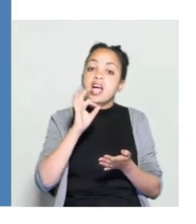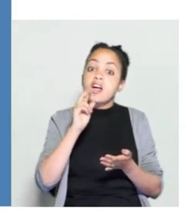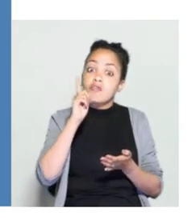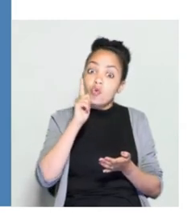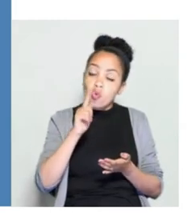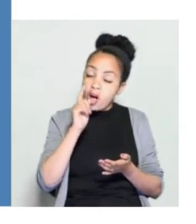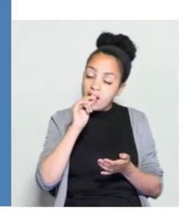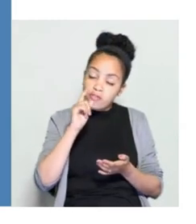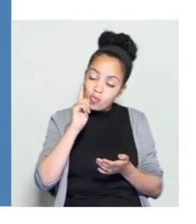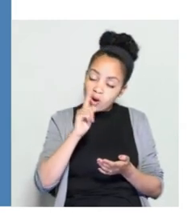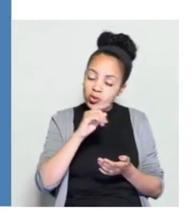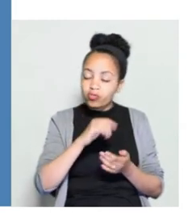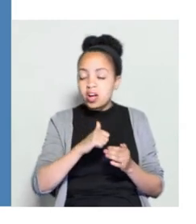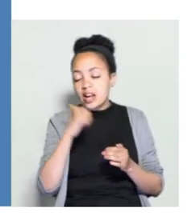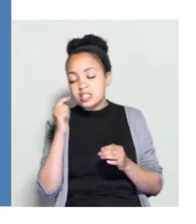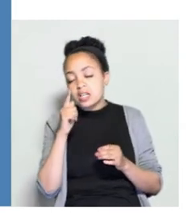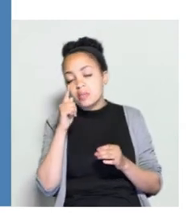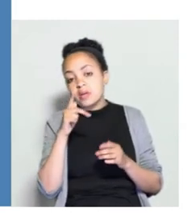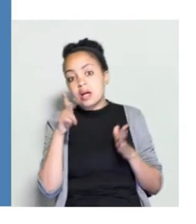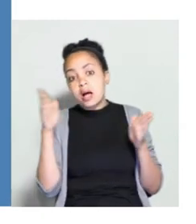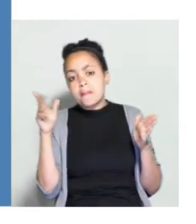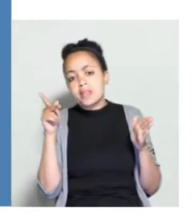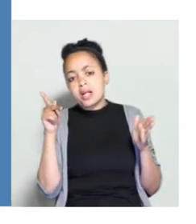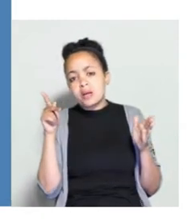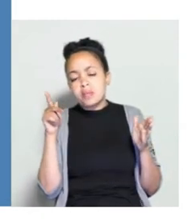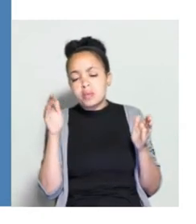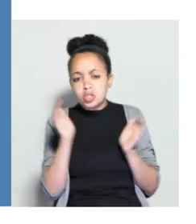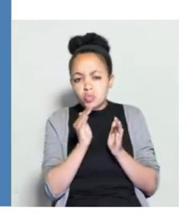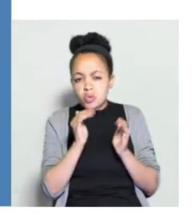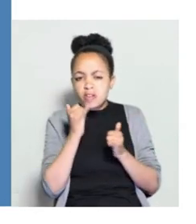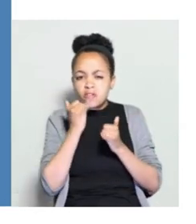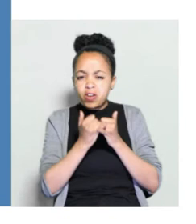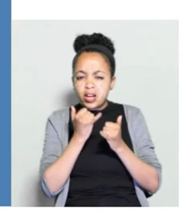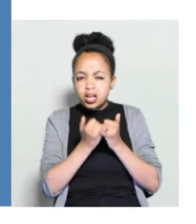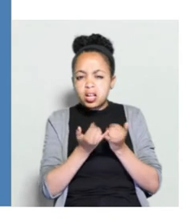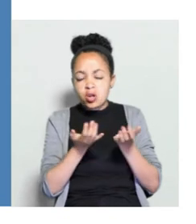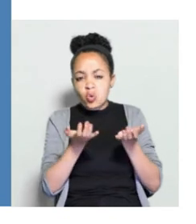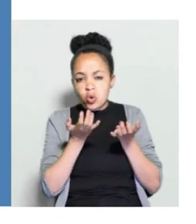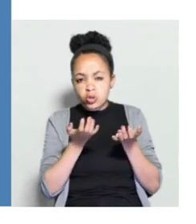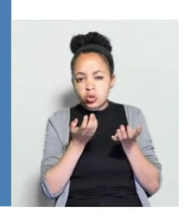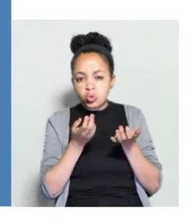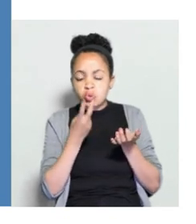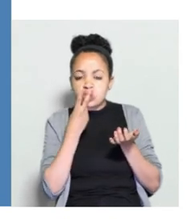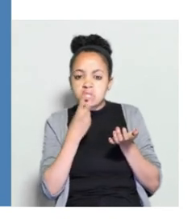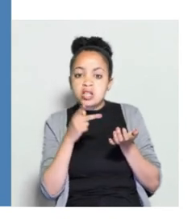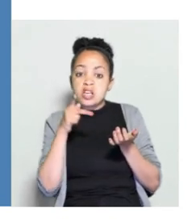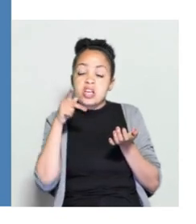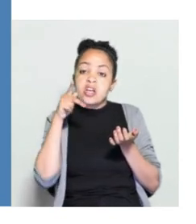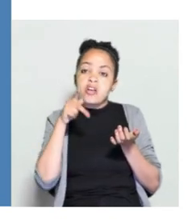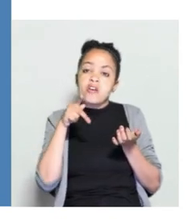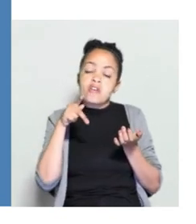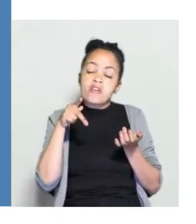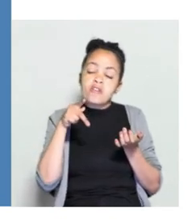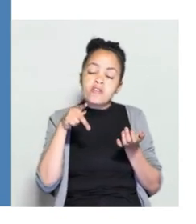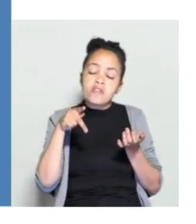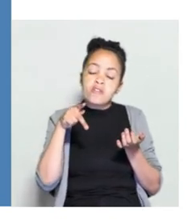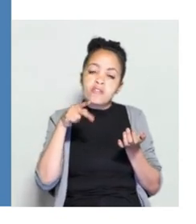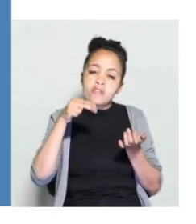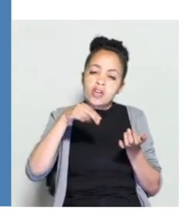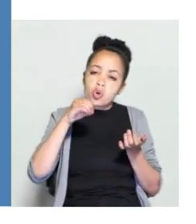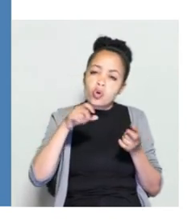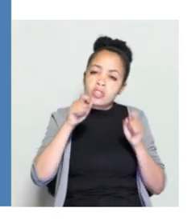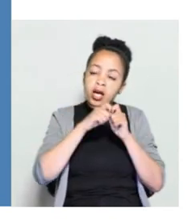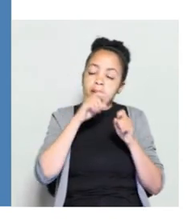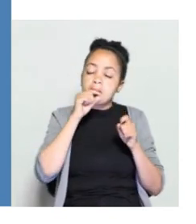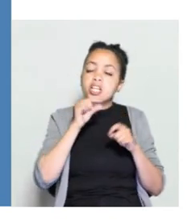of another, P capital P small. Finally, he wanted to deduce F phenotype and the genotype of this cross in